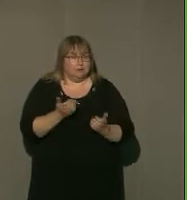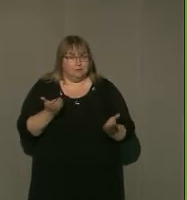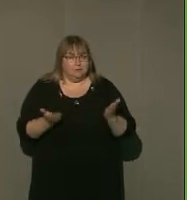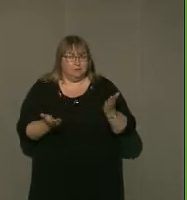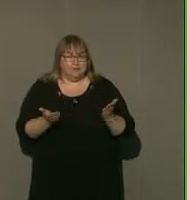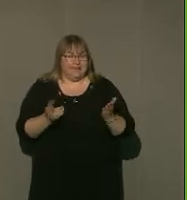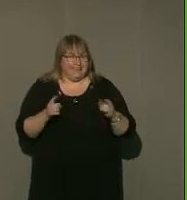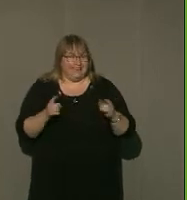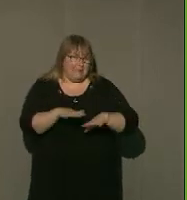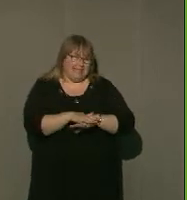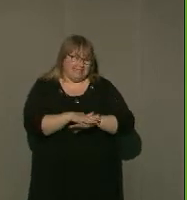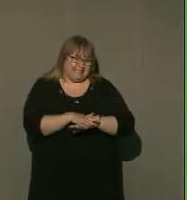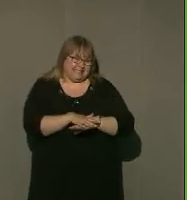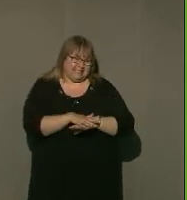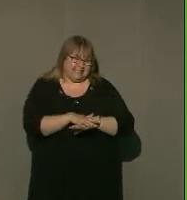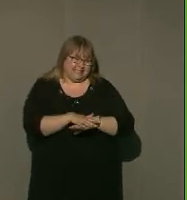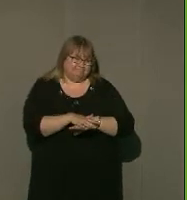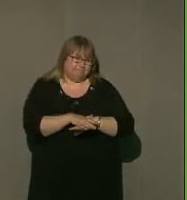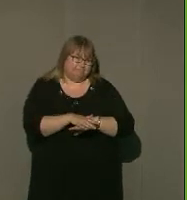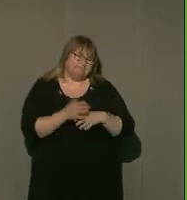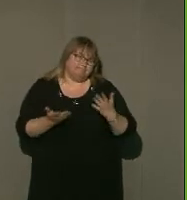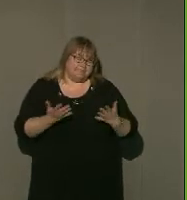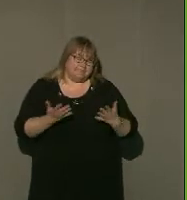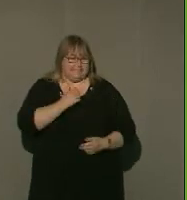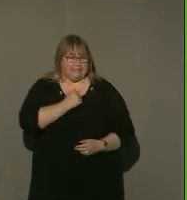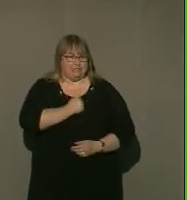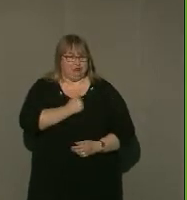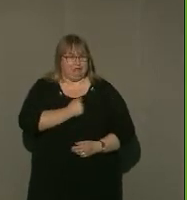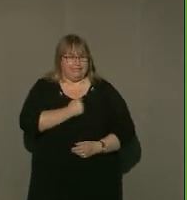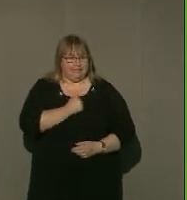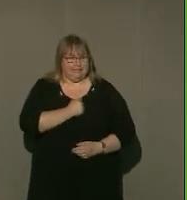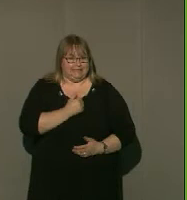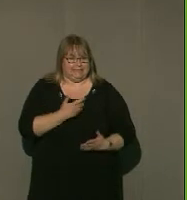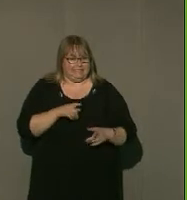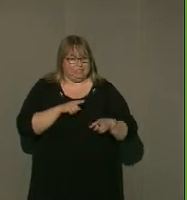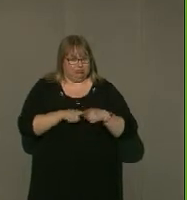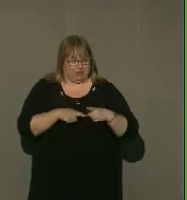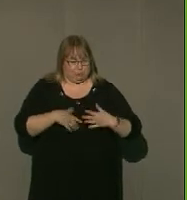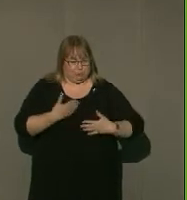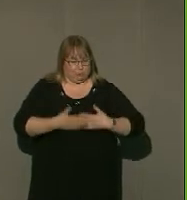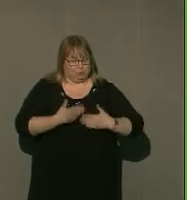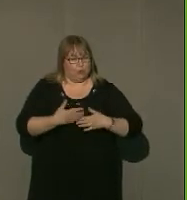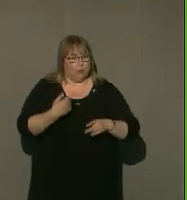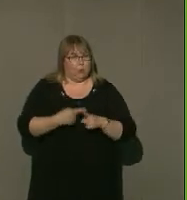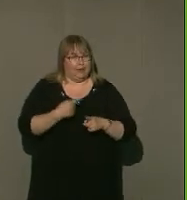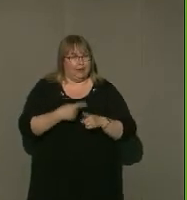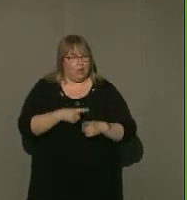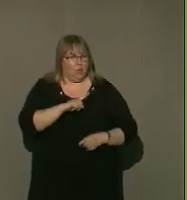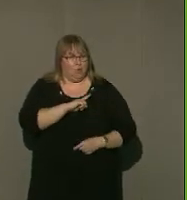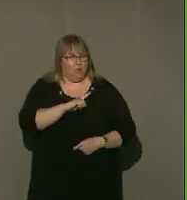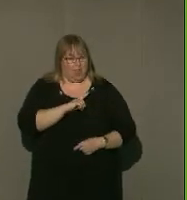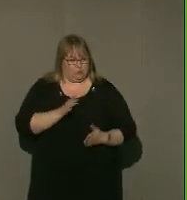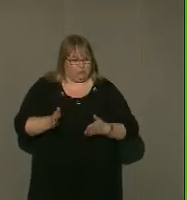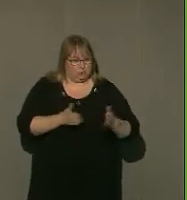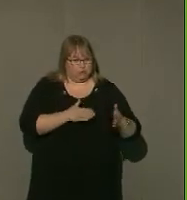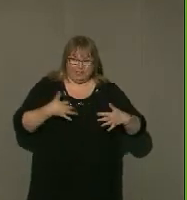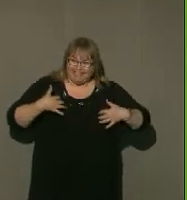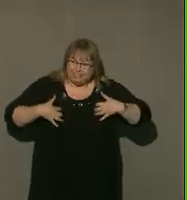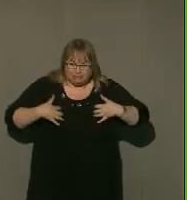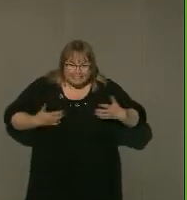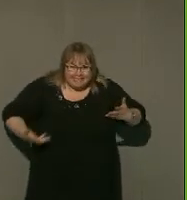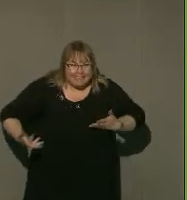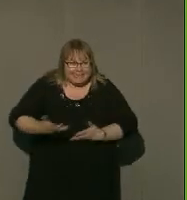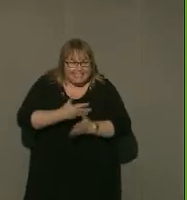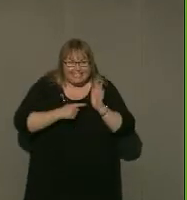it's messy. I'm sorry, I'm trying to get through this as quickly as possible so we can get on to more interesting things. So